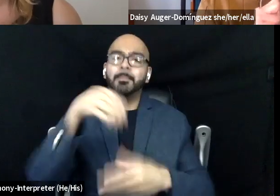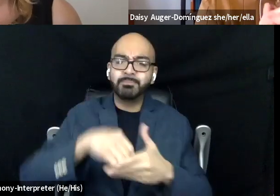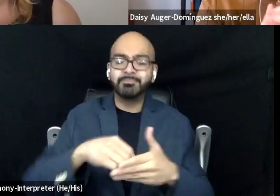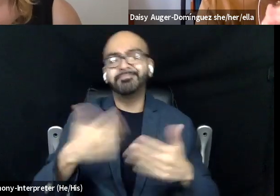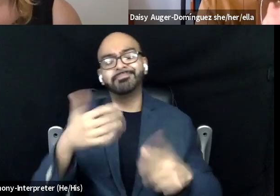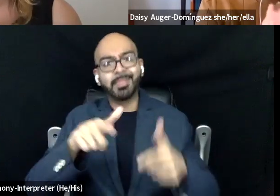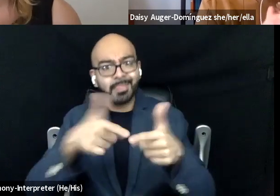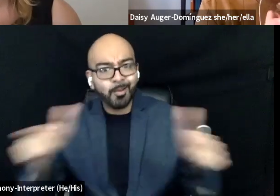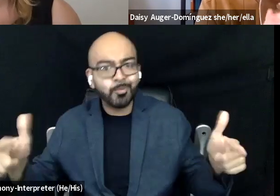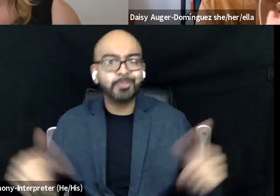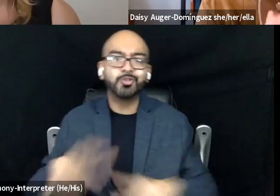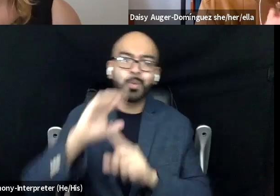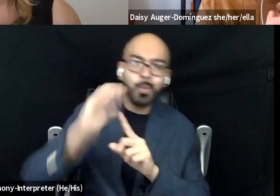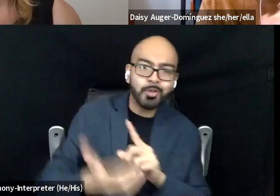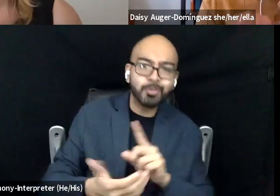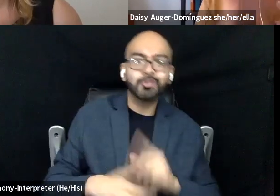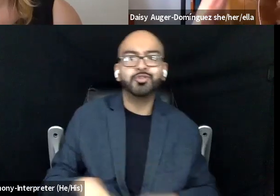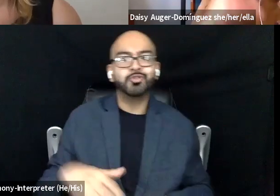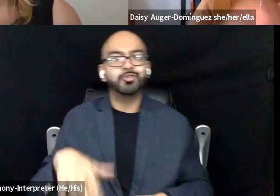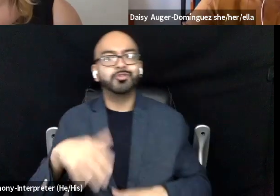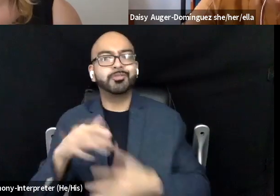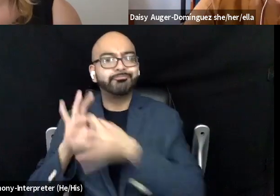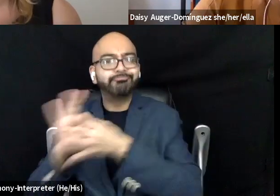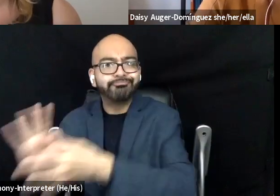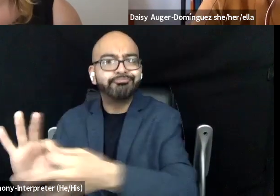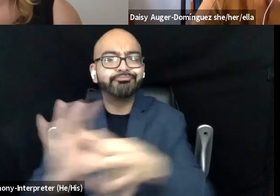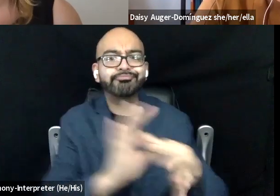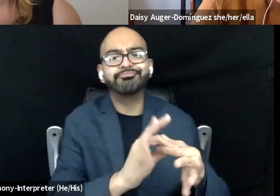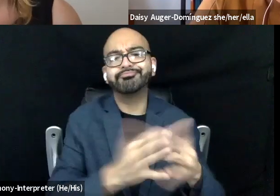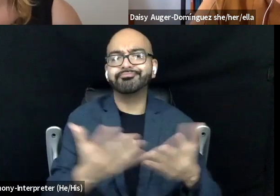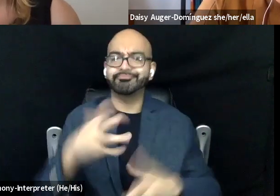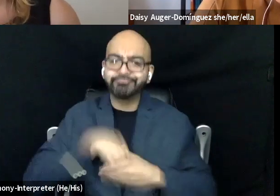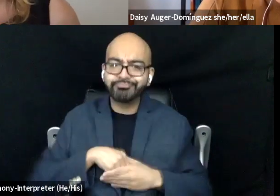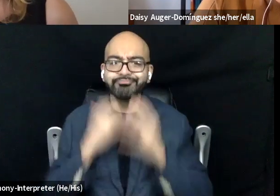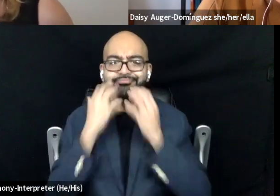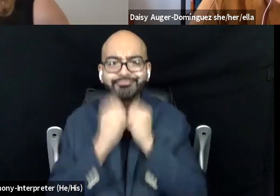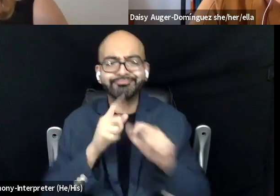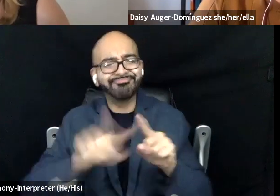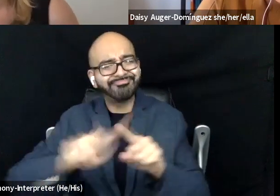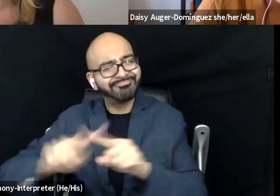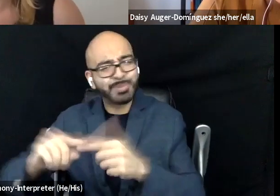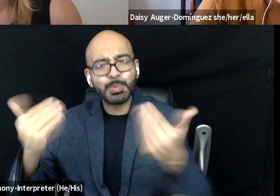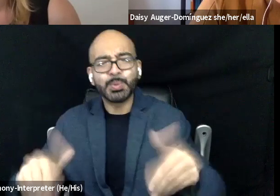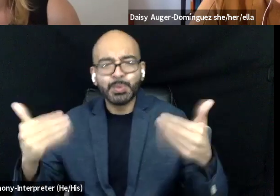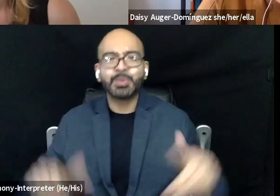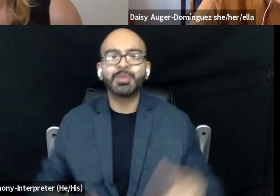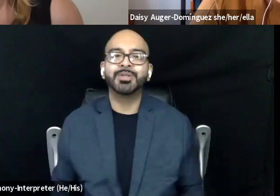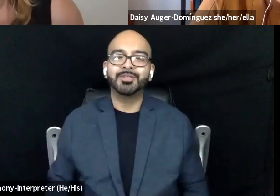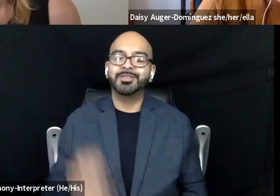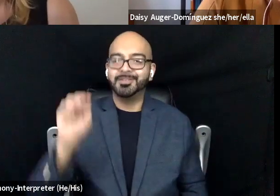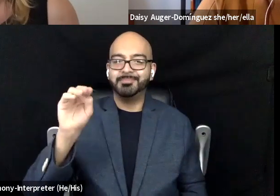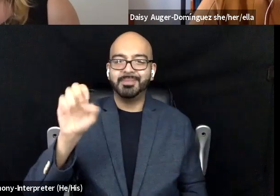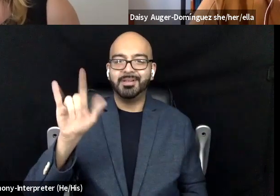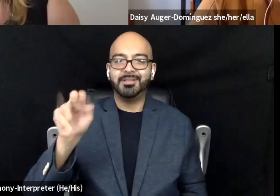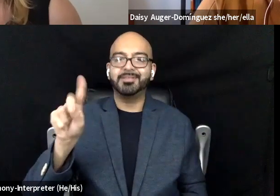of emotive attachments and affiliations, among other things. Agree. Yeah, absolutely.